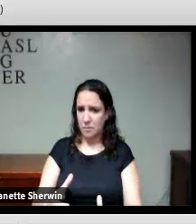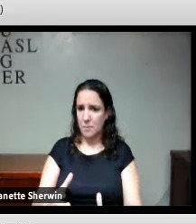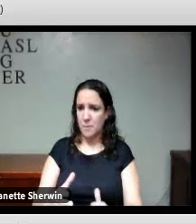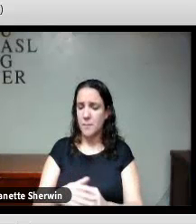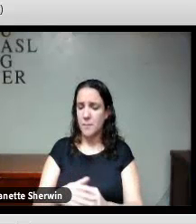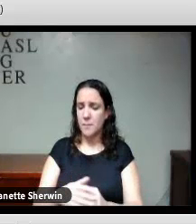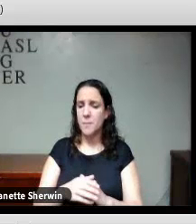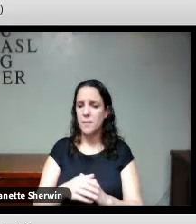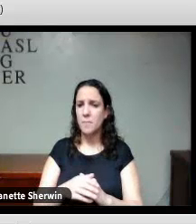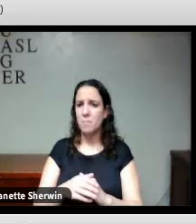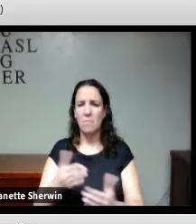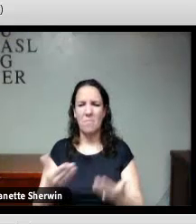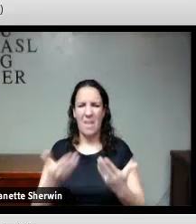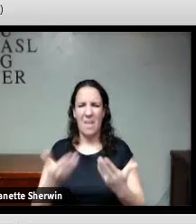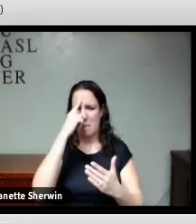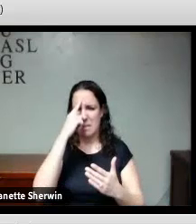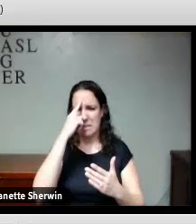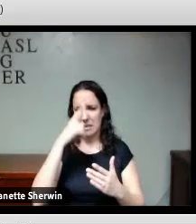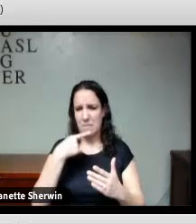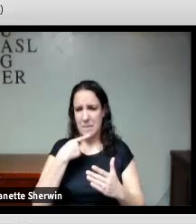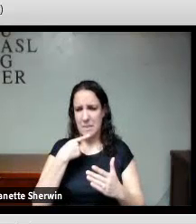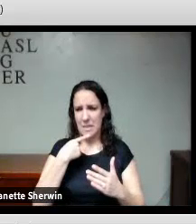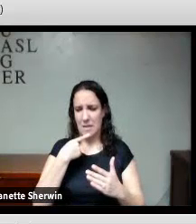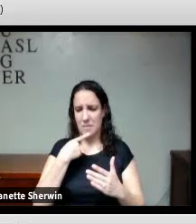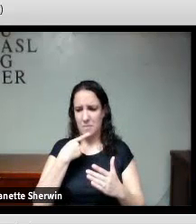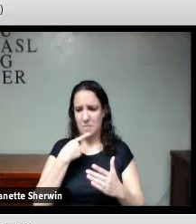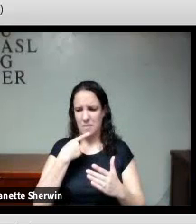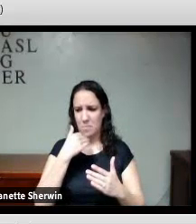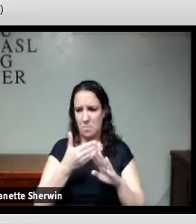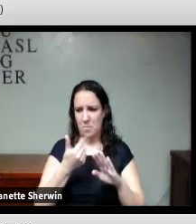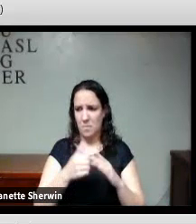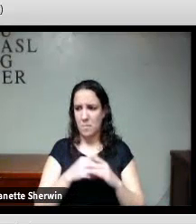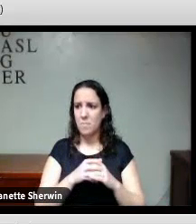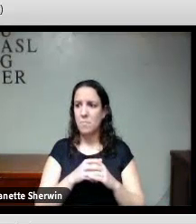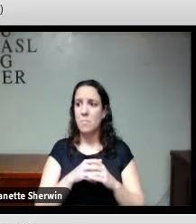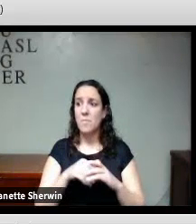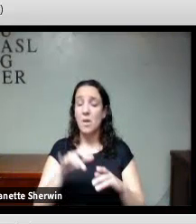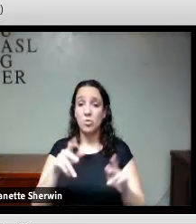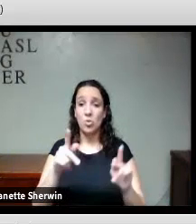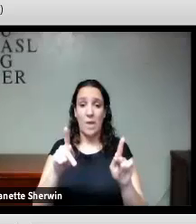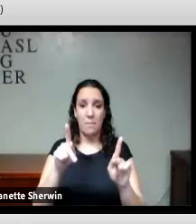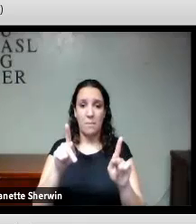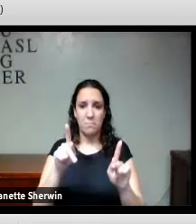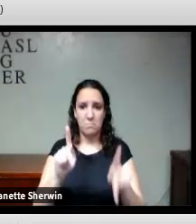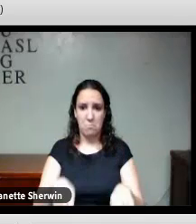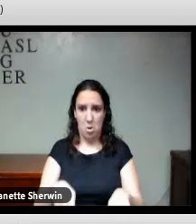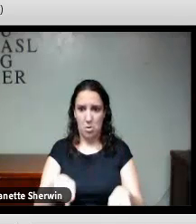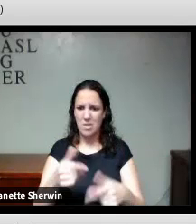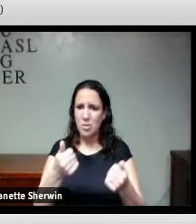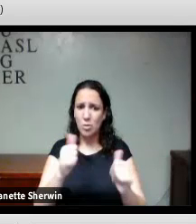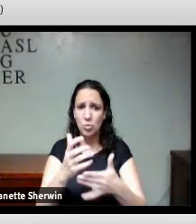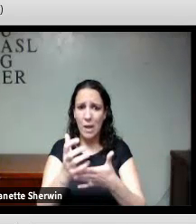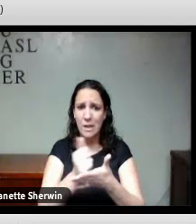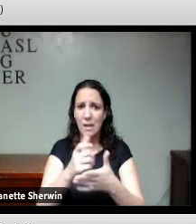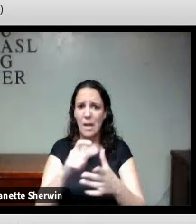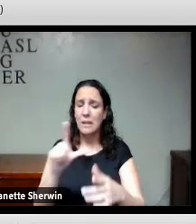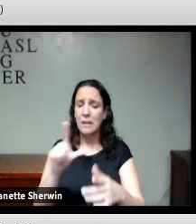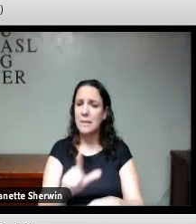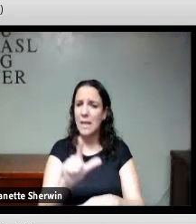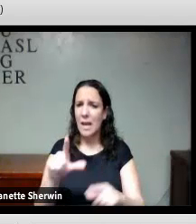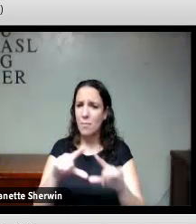last session, but she said we had a patron come in who had been trying for almost a year to get a library card for her daughter, who was taking